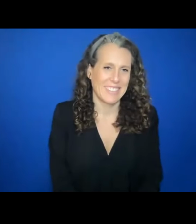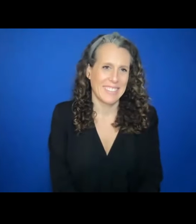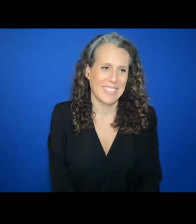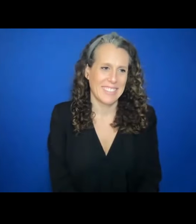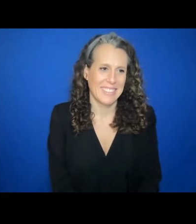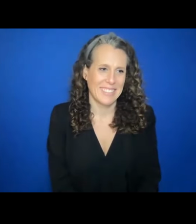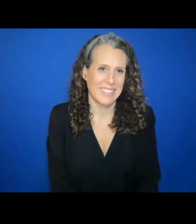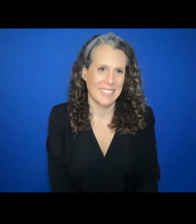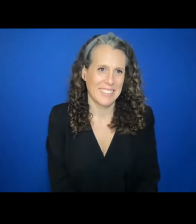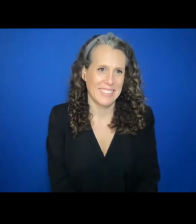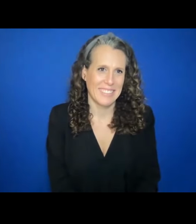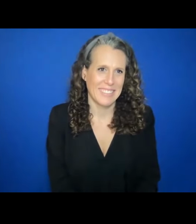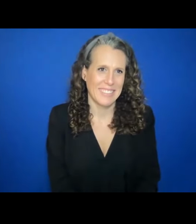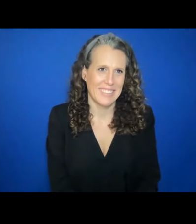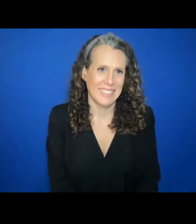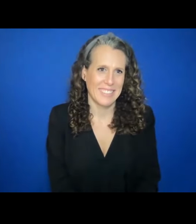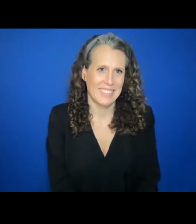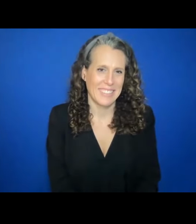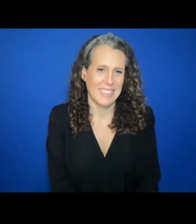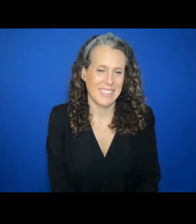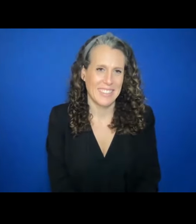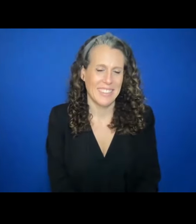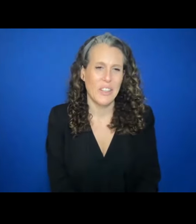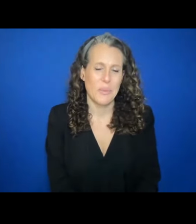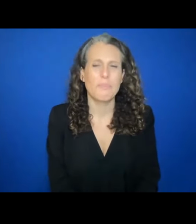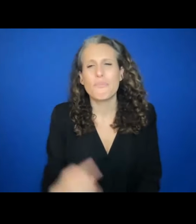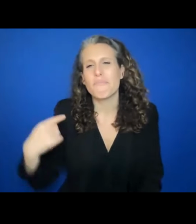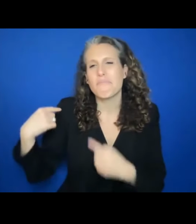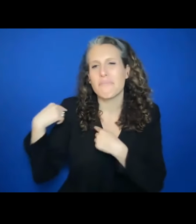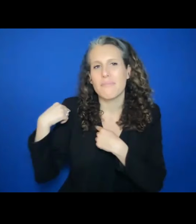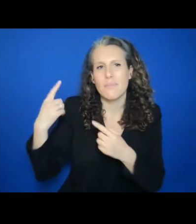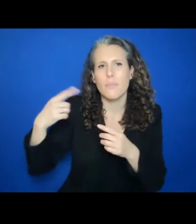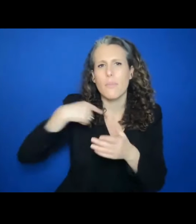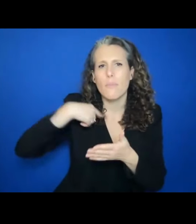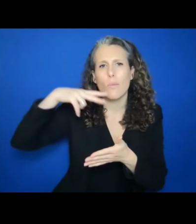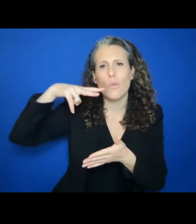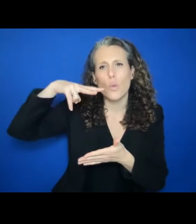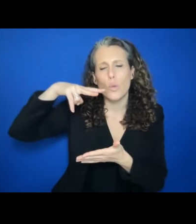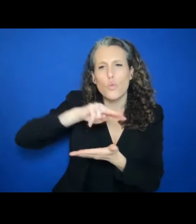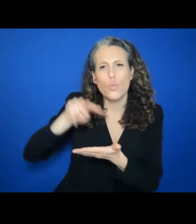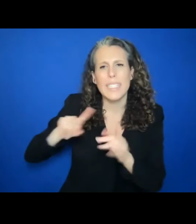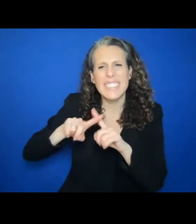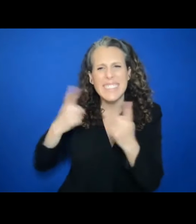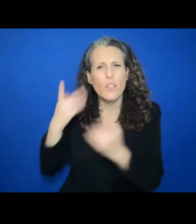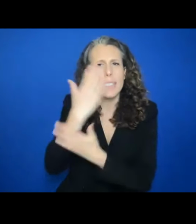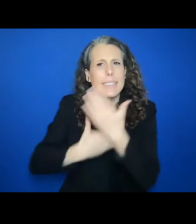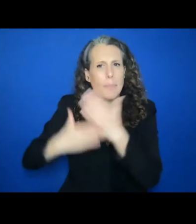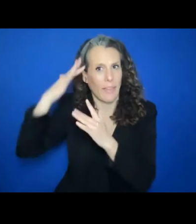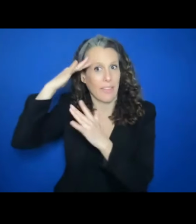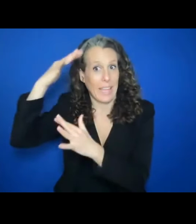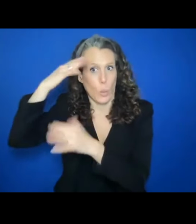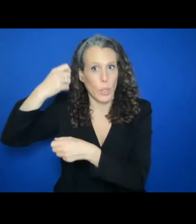Basically, I've been looking from I've been reading feminist disability theorists who's looked at